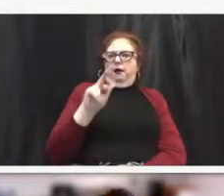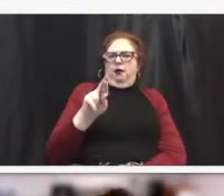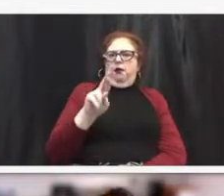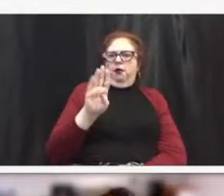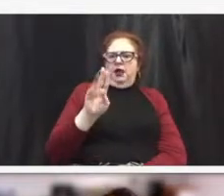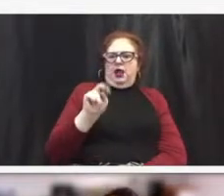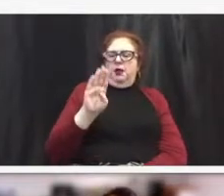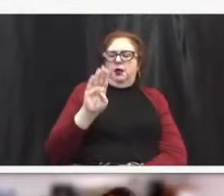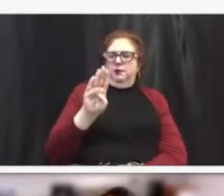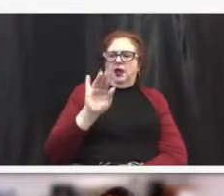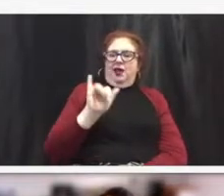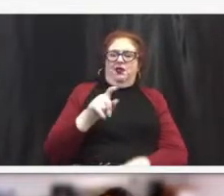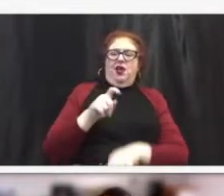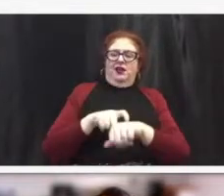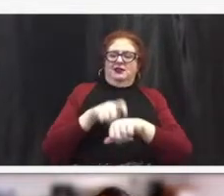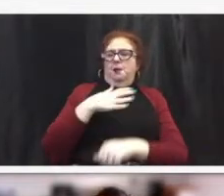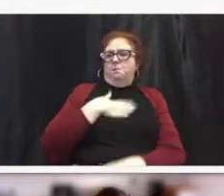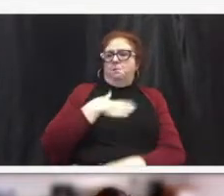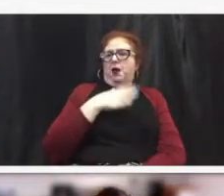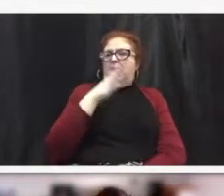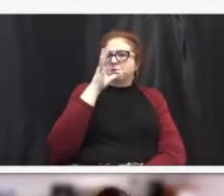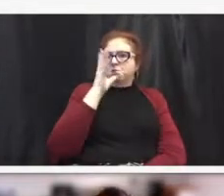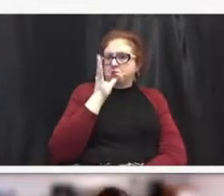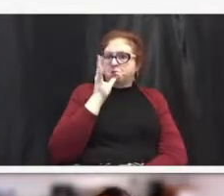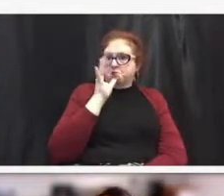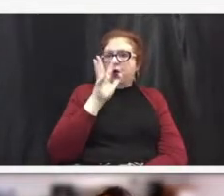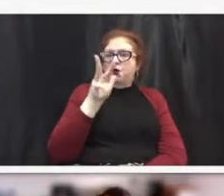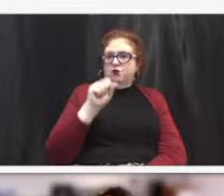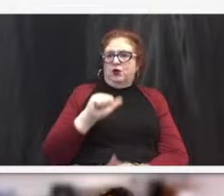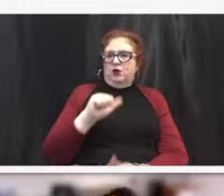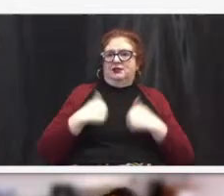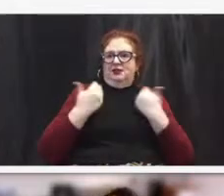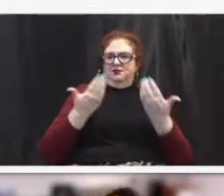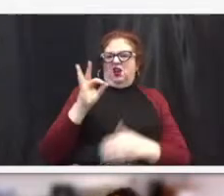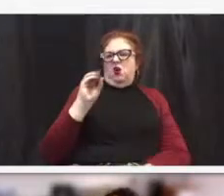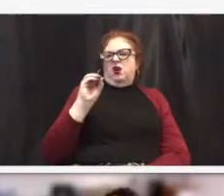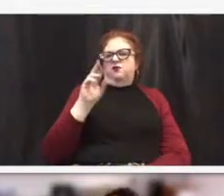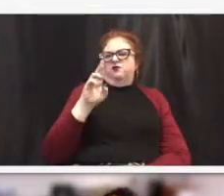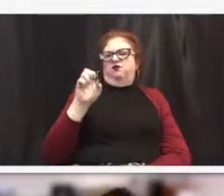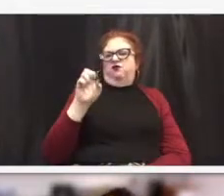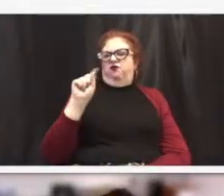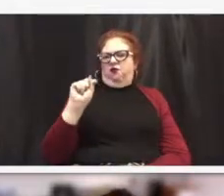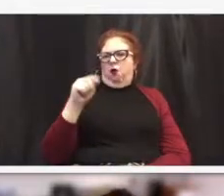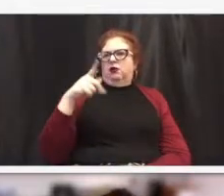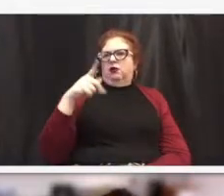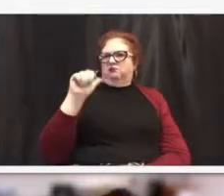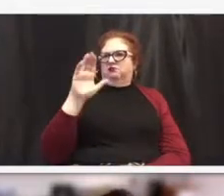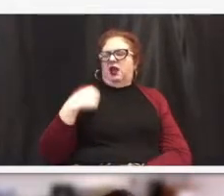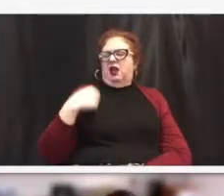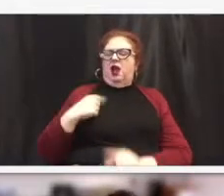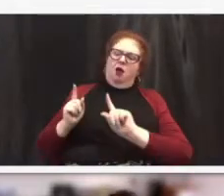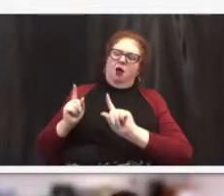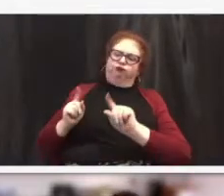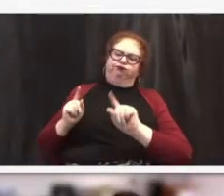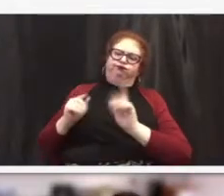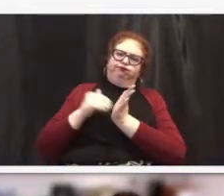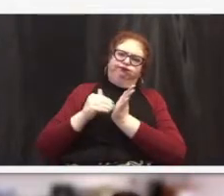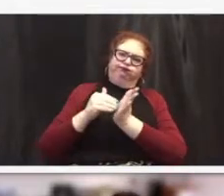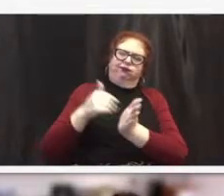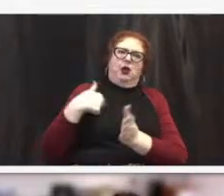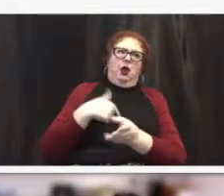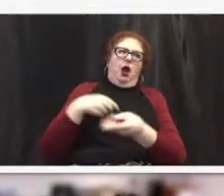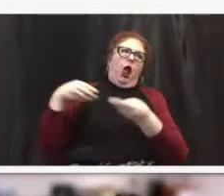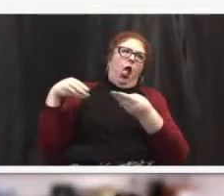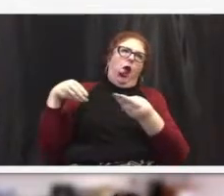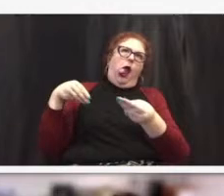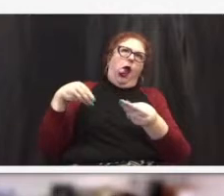mother was residing here at Forest Place, and so I was coming up quite a bit to see her, and we were spending quite a bit of money on hotels and